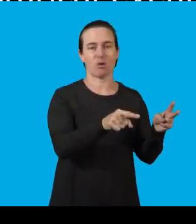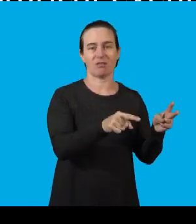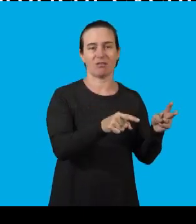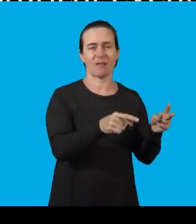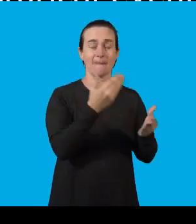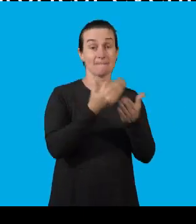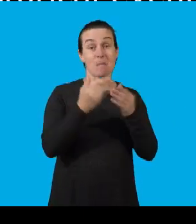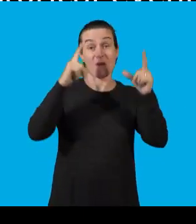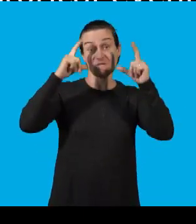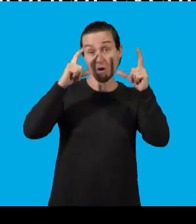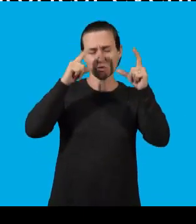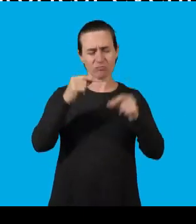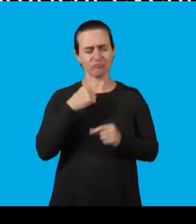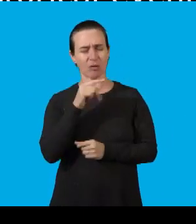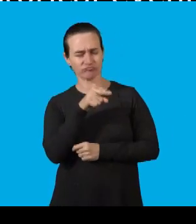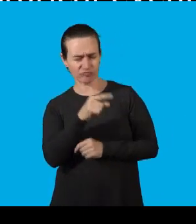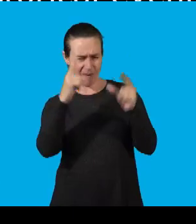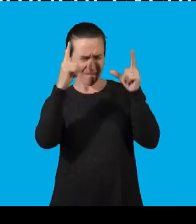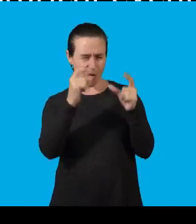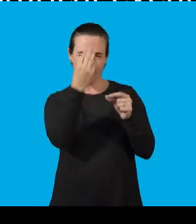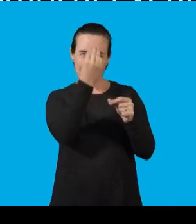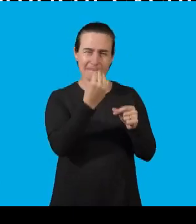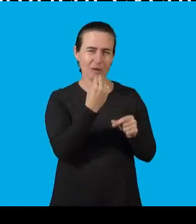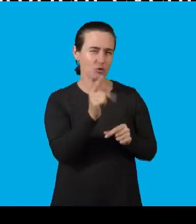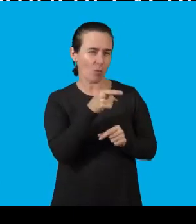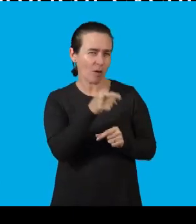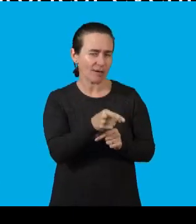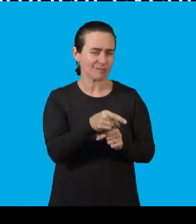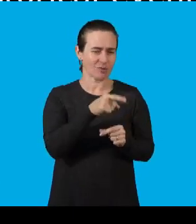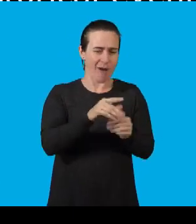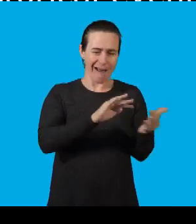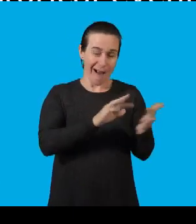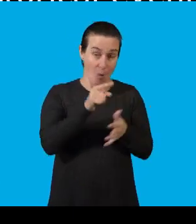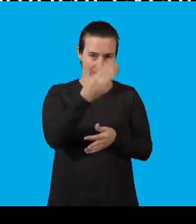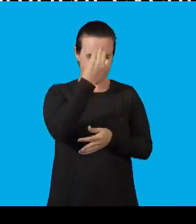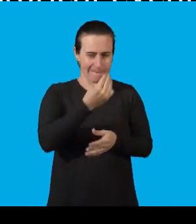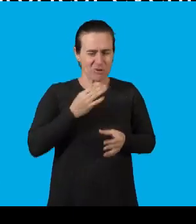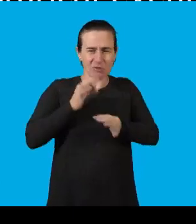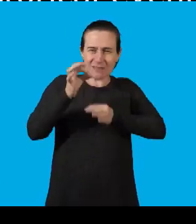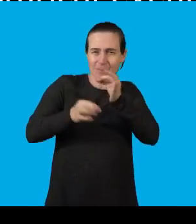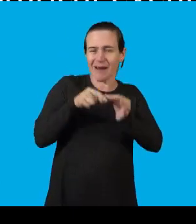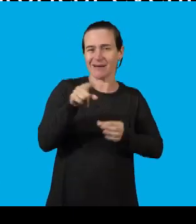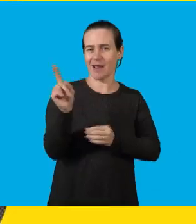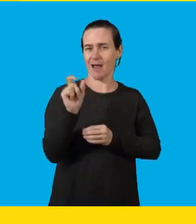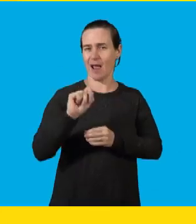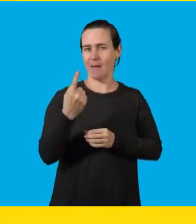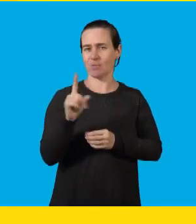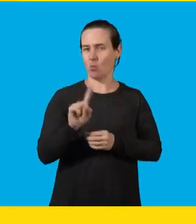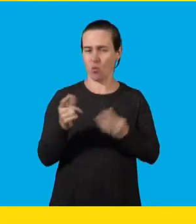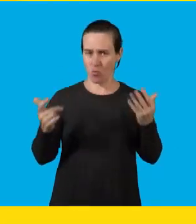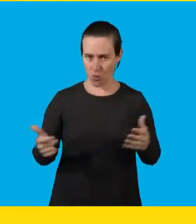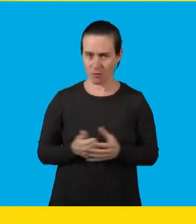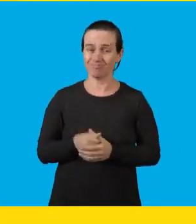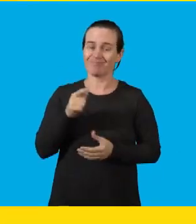it's a photograph, what does the photograph show to explain the event that took place? That will help